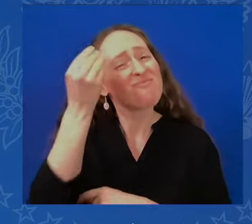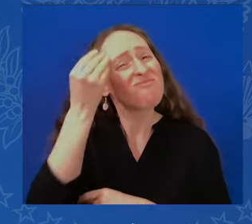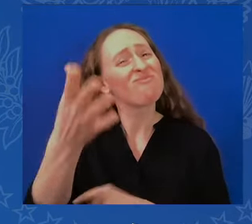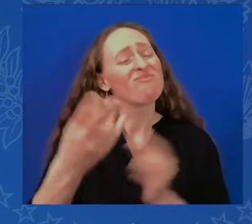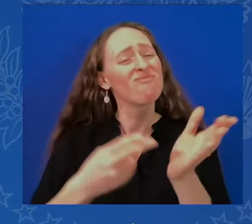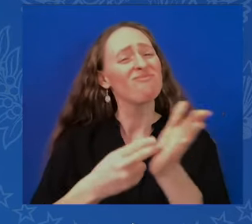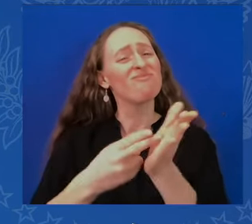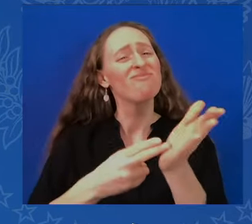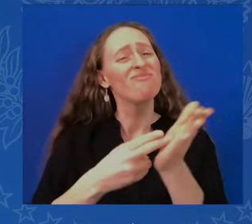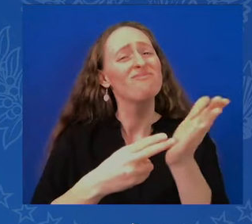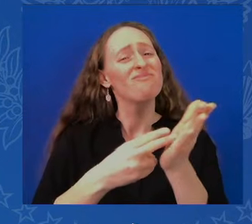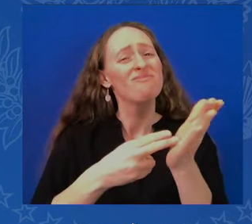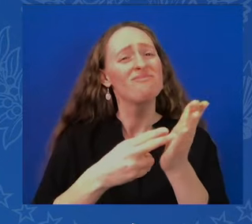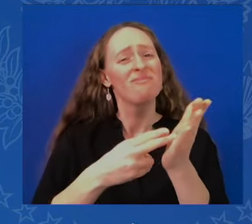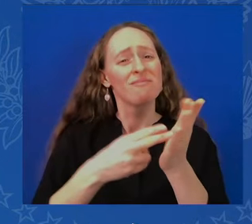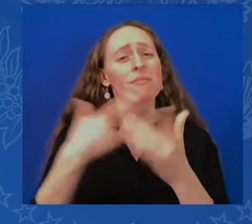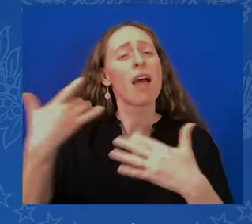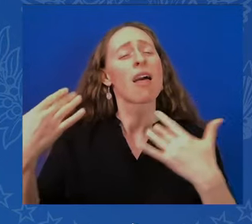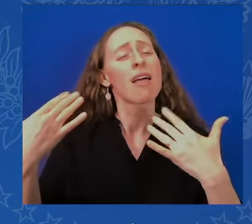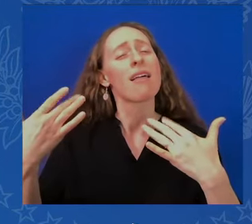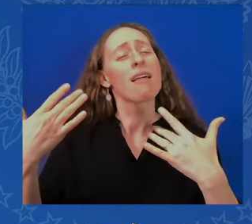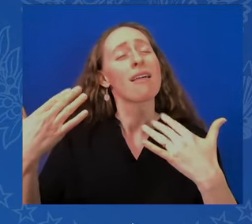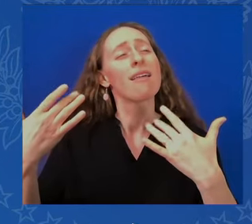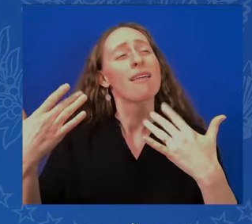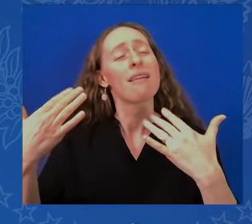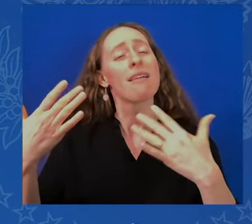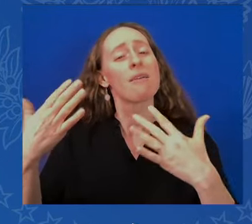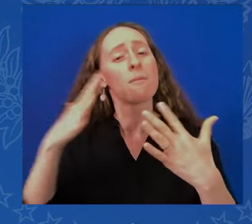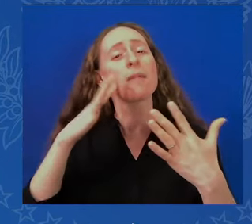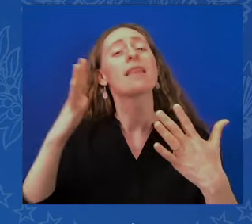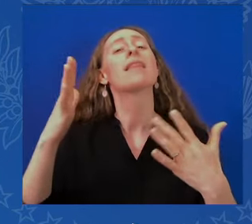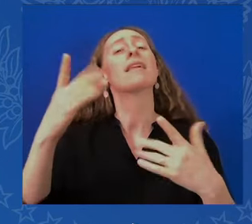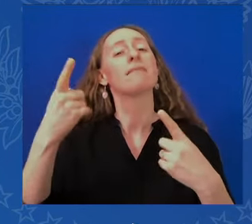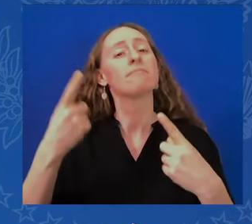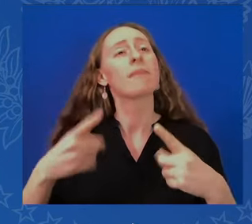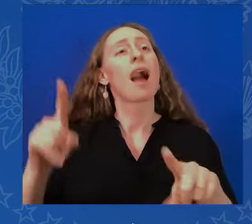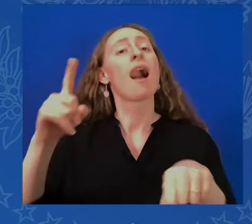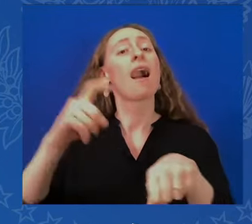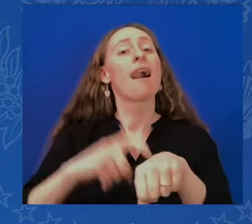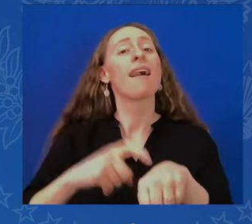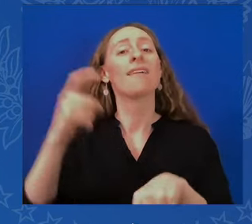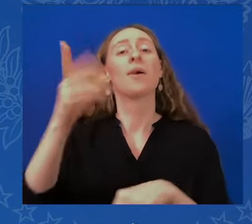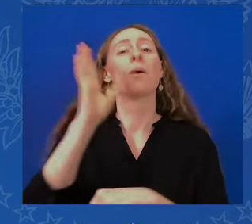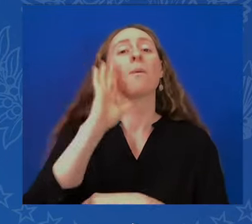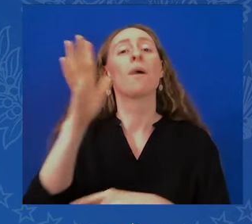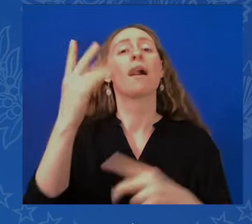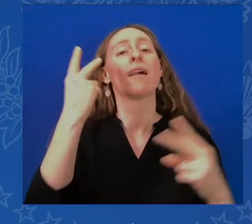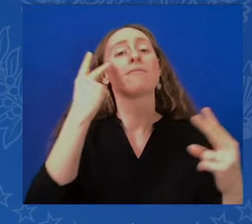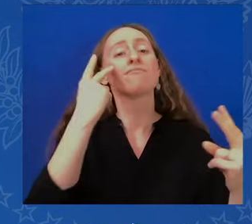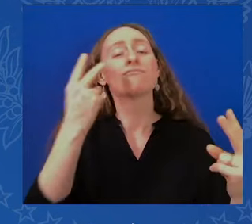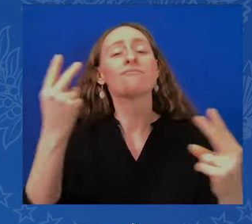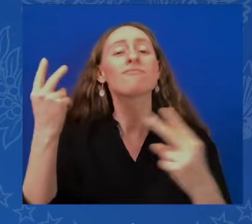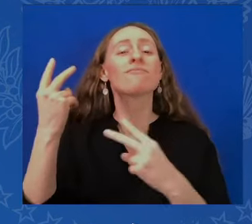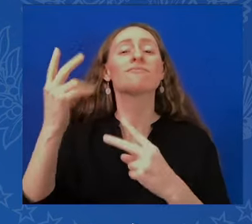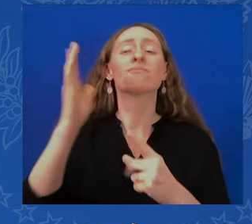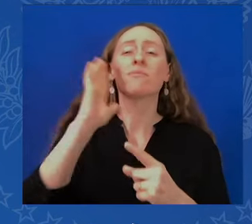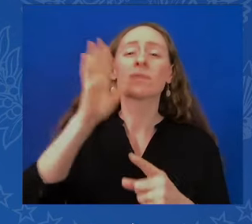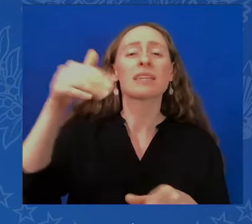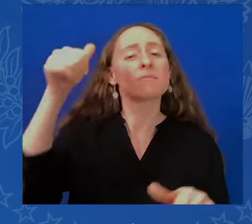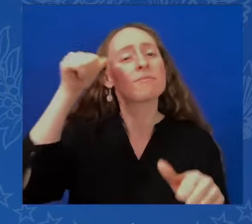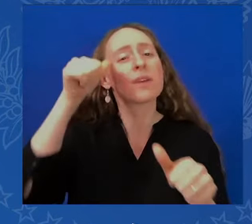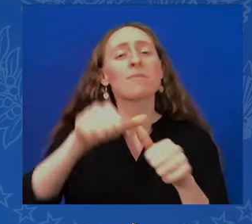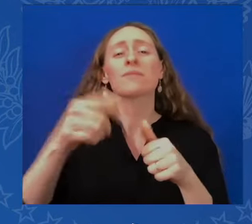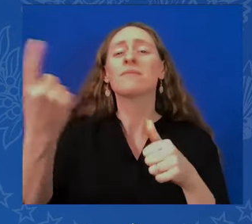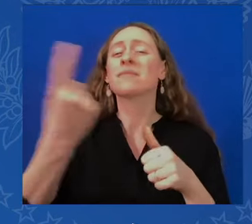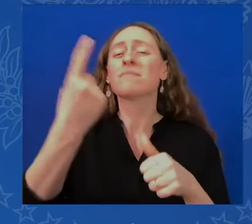come when the memory of your loved one, as you walk by that park or the church or something that you shared together, it's going to bring